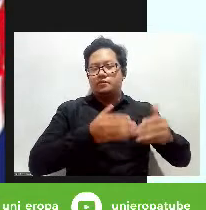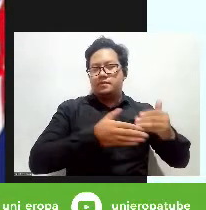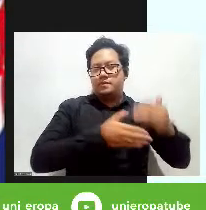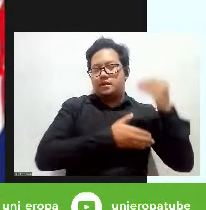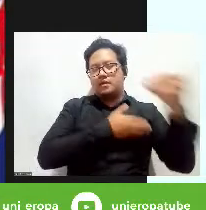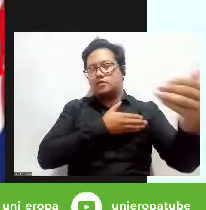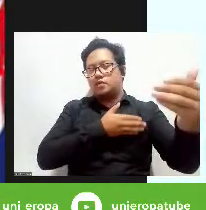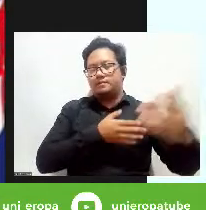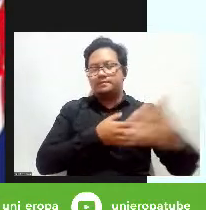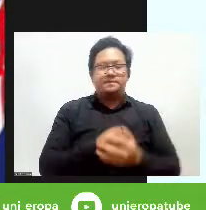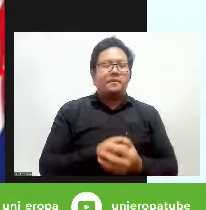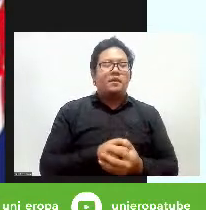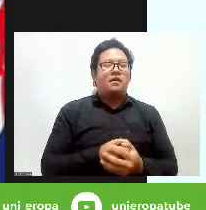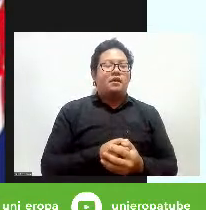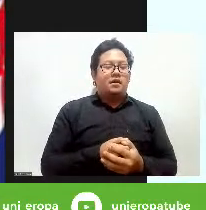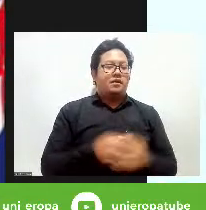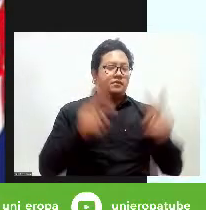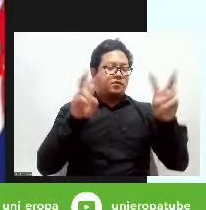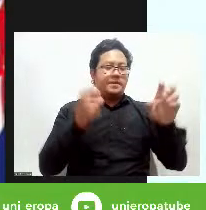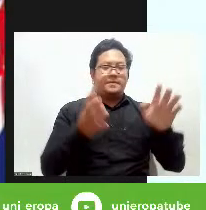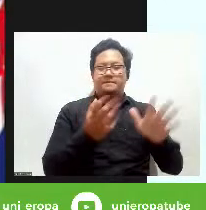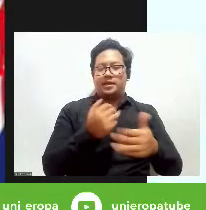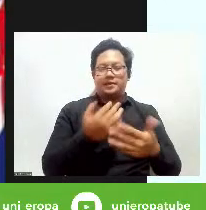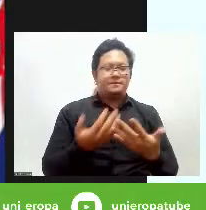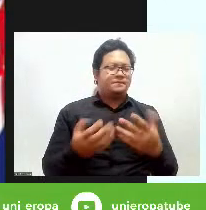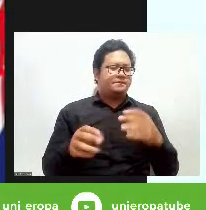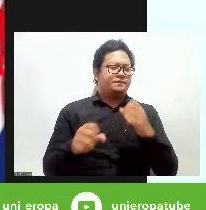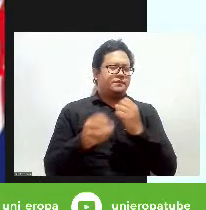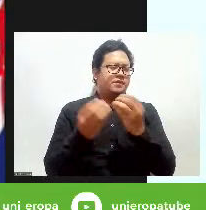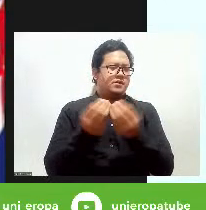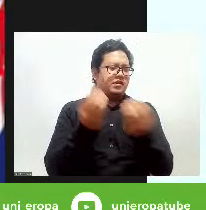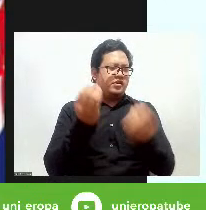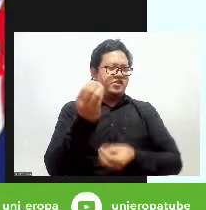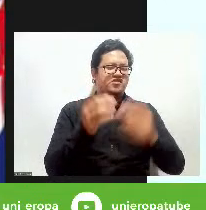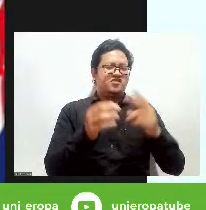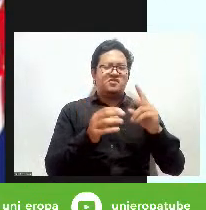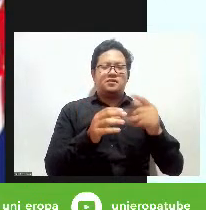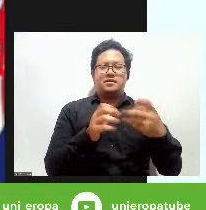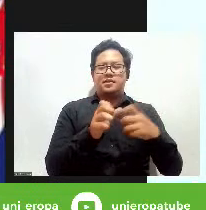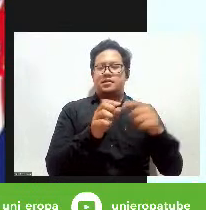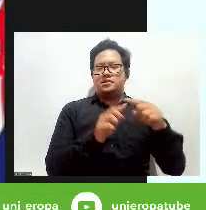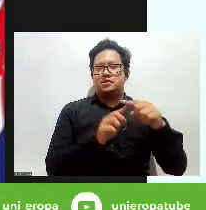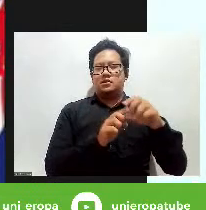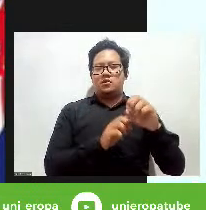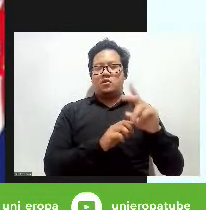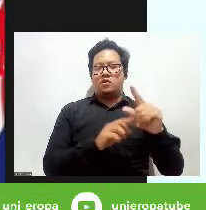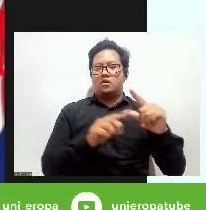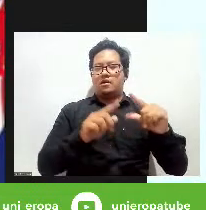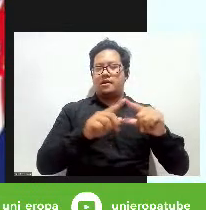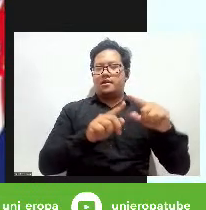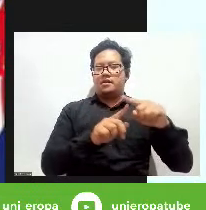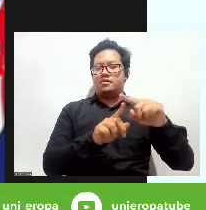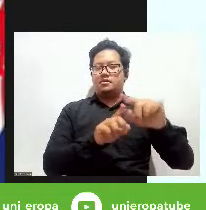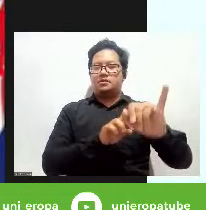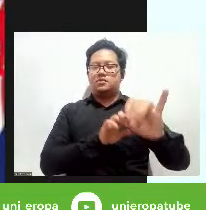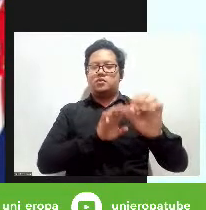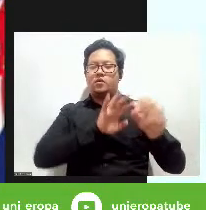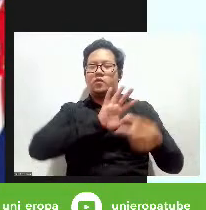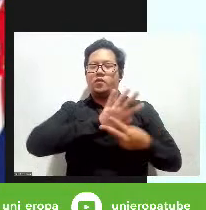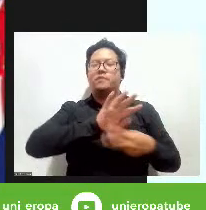Days that is full with you can help the world In small